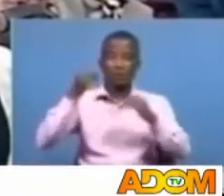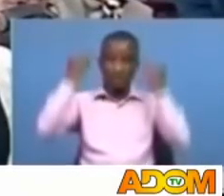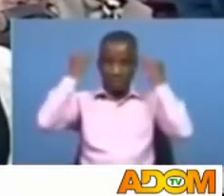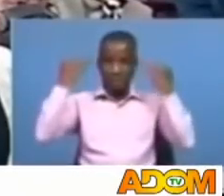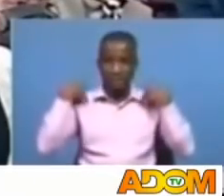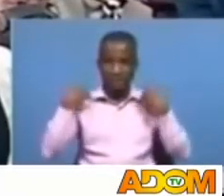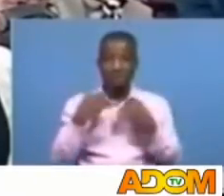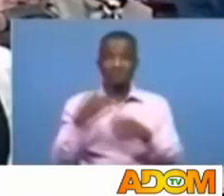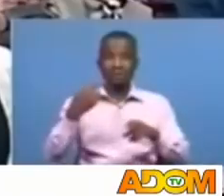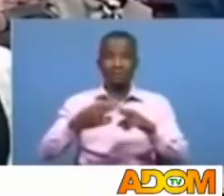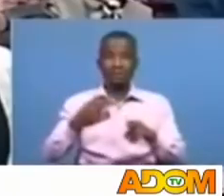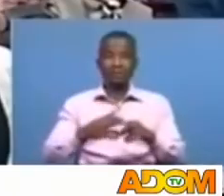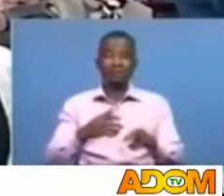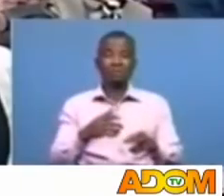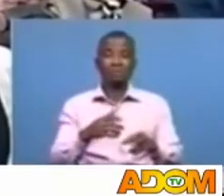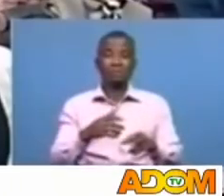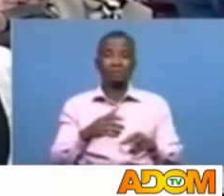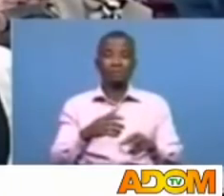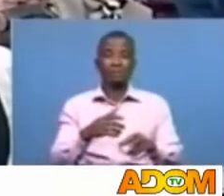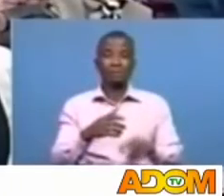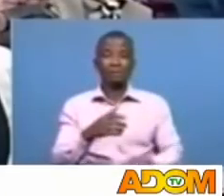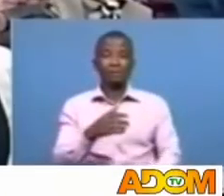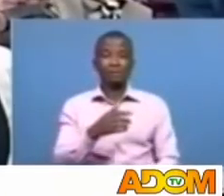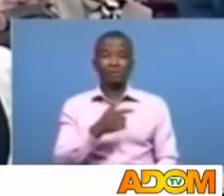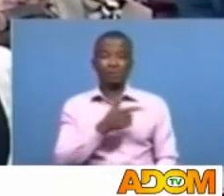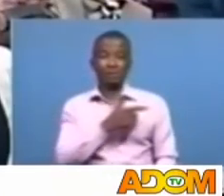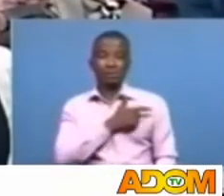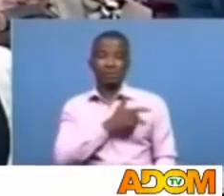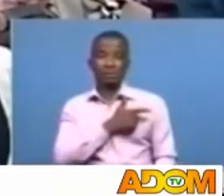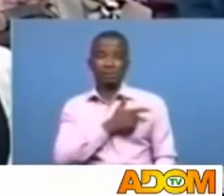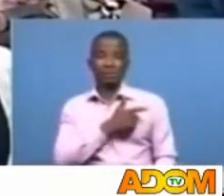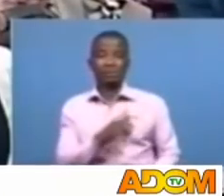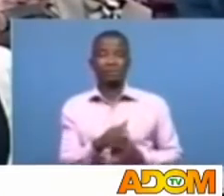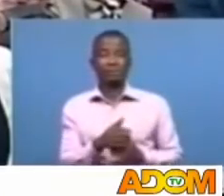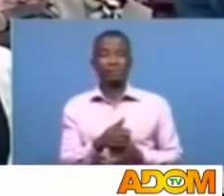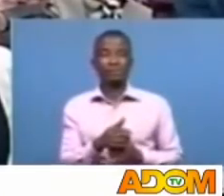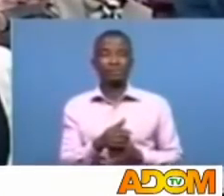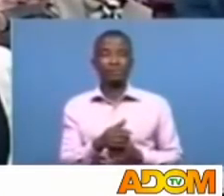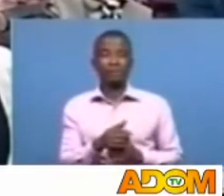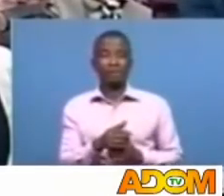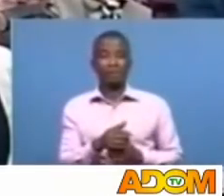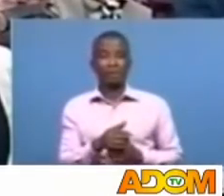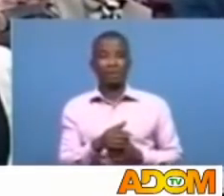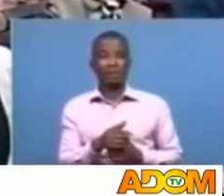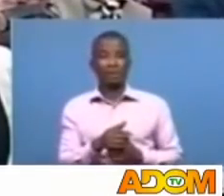as she then was, in the case of